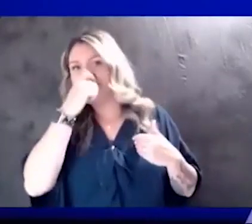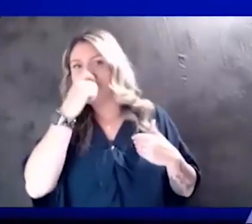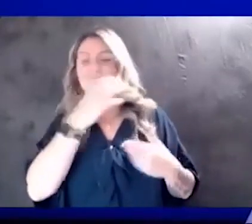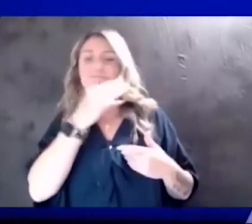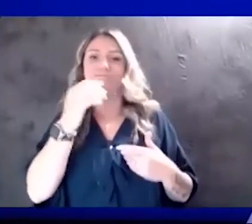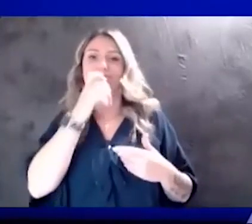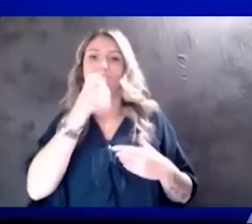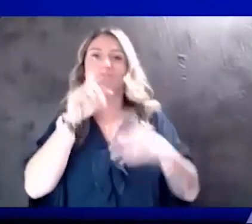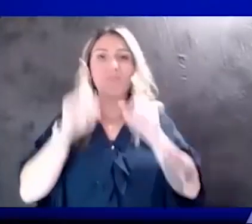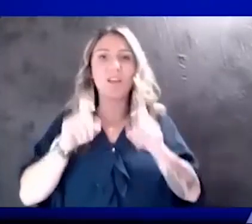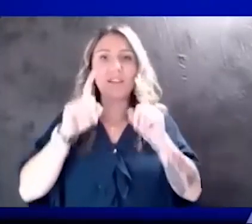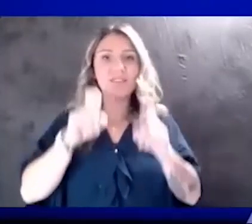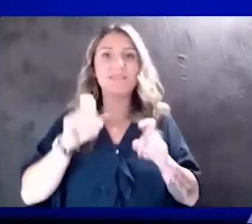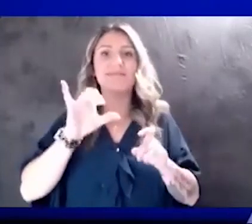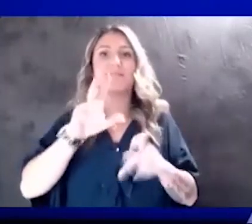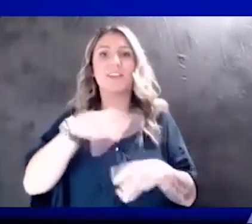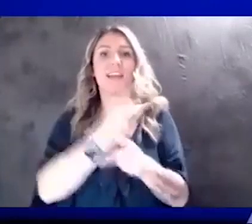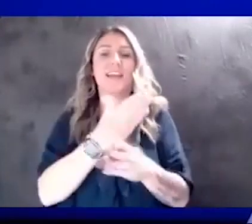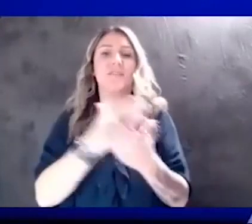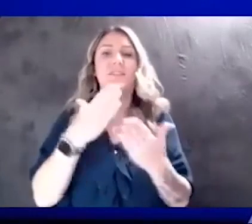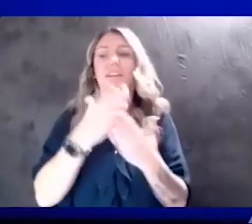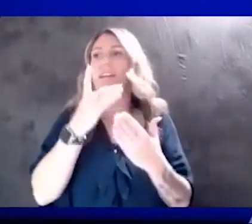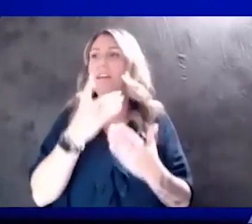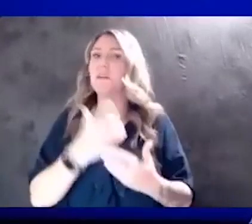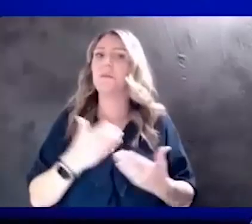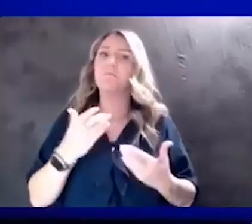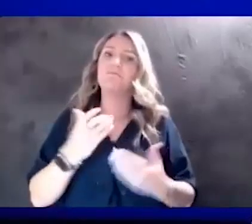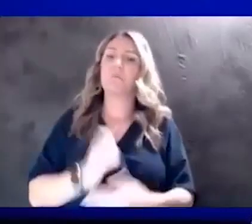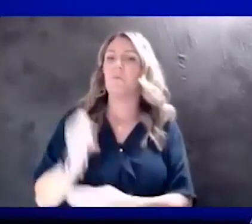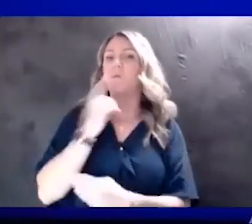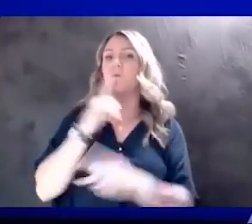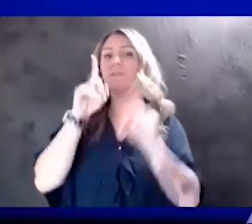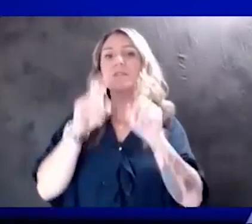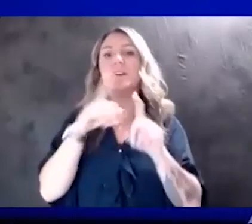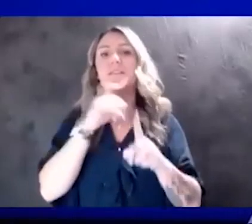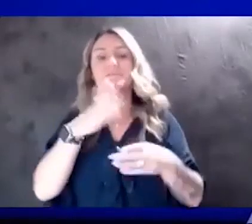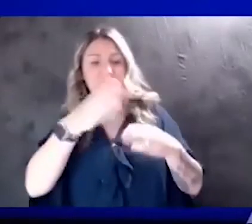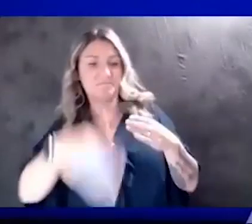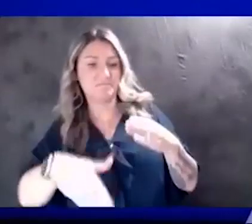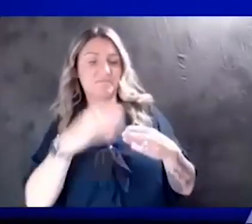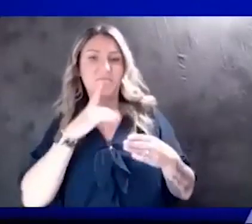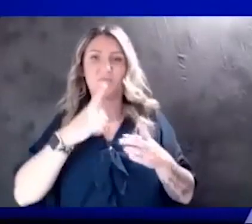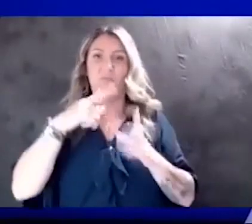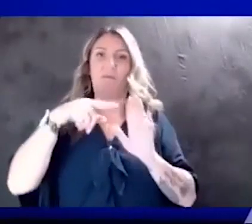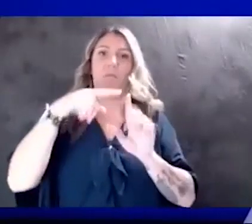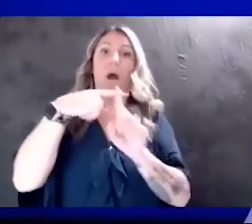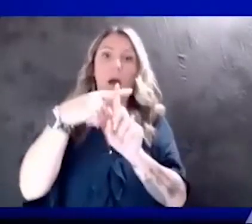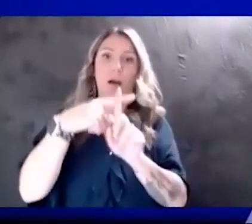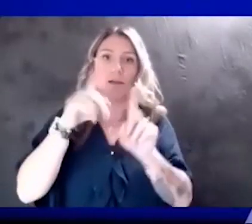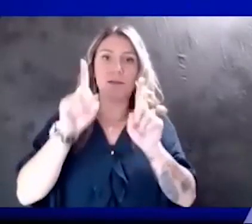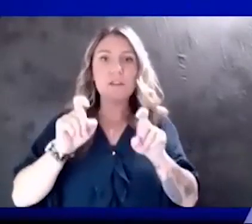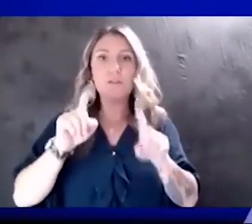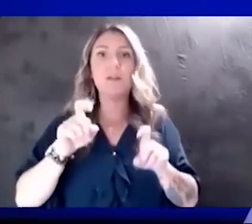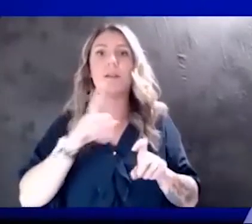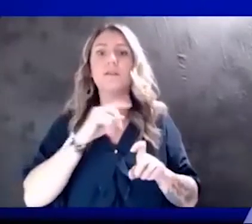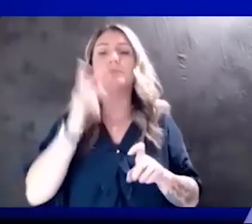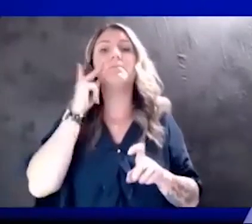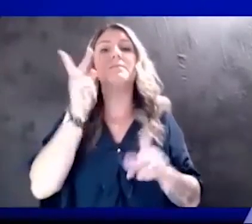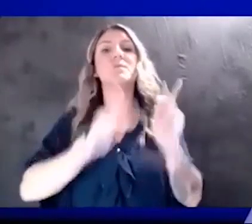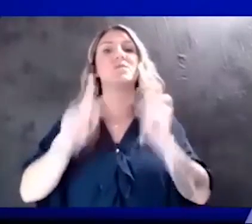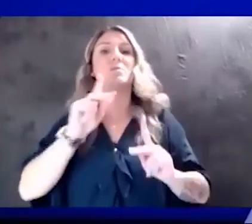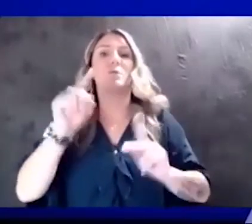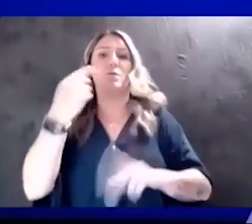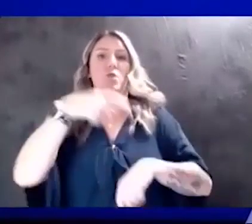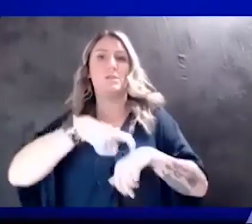of thing. Not wanting to deal with the consequences of the test. We definitely are seeing people that the first time they're presenting for a